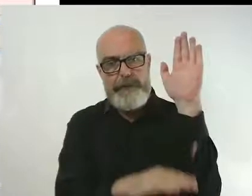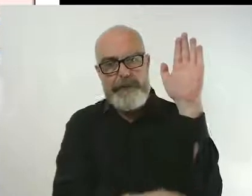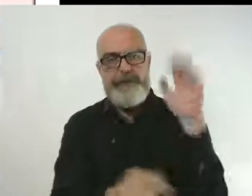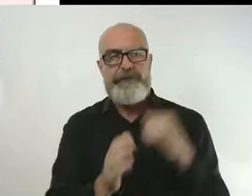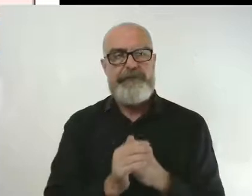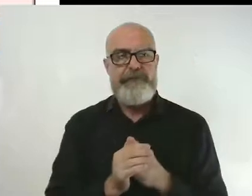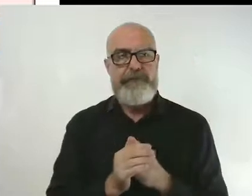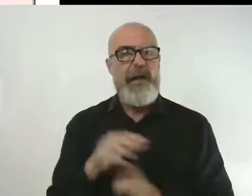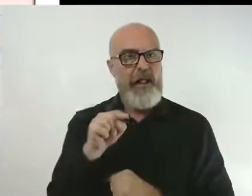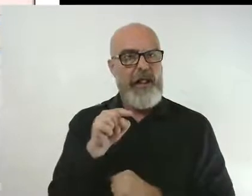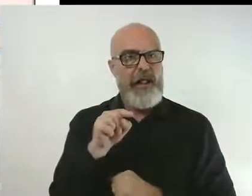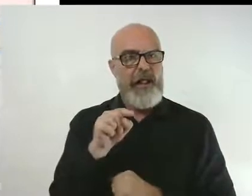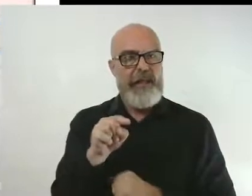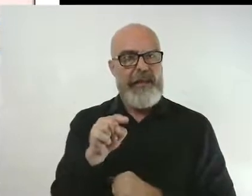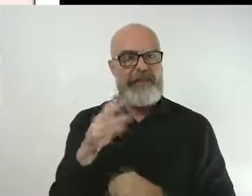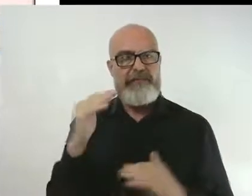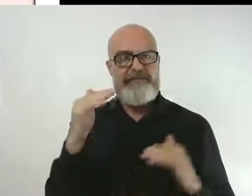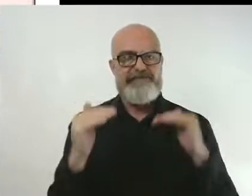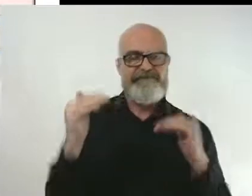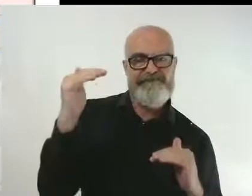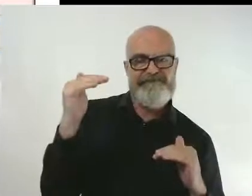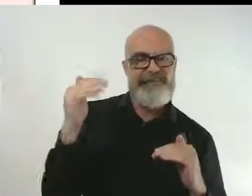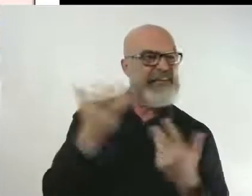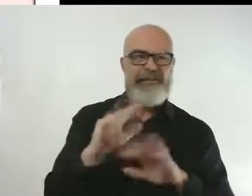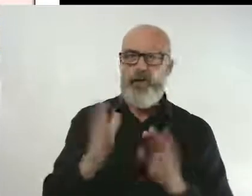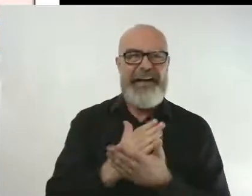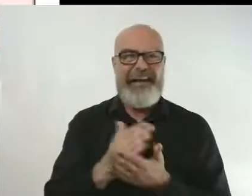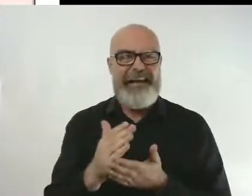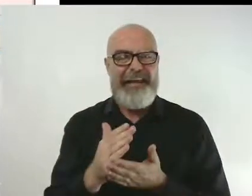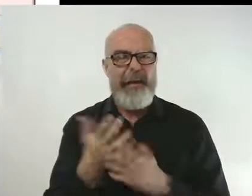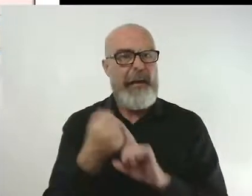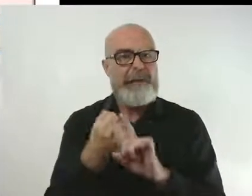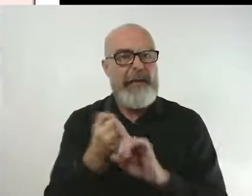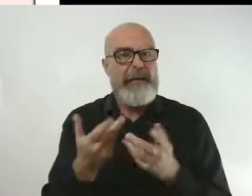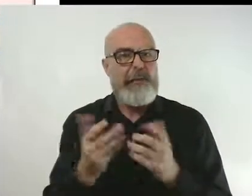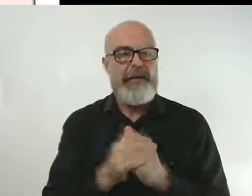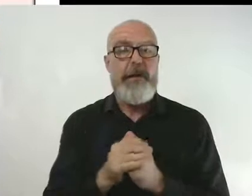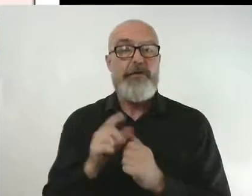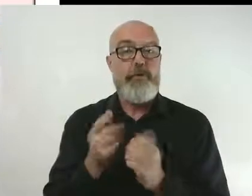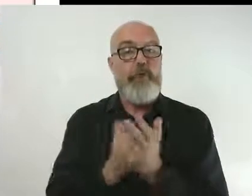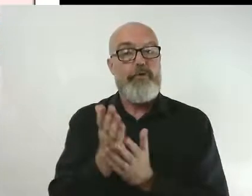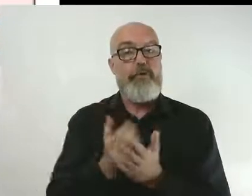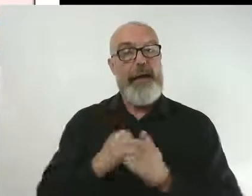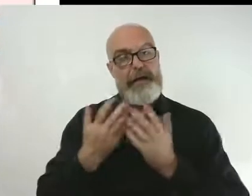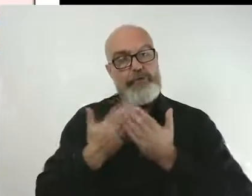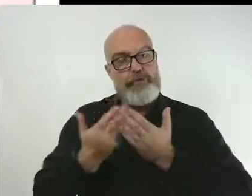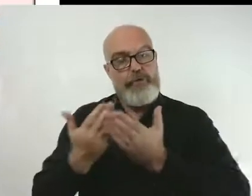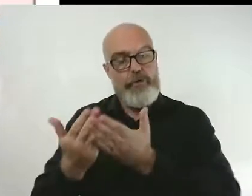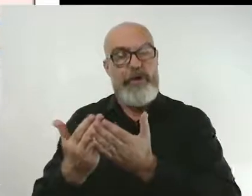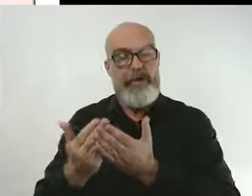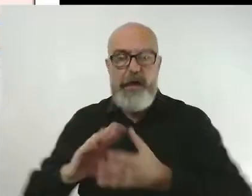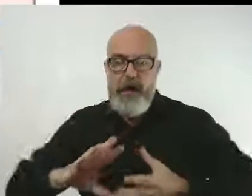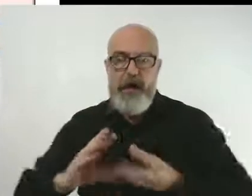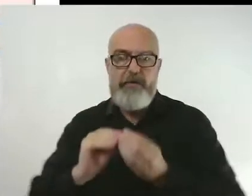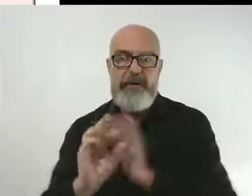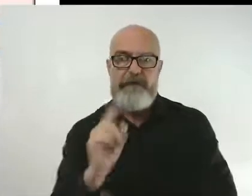mechanisms by which these inequalities are generated remained unclear so far. So during